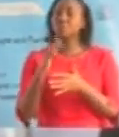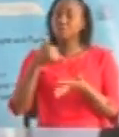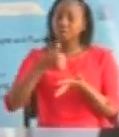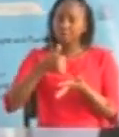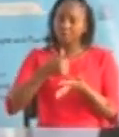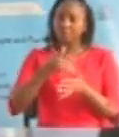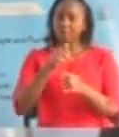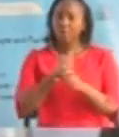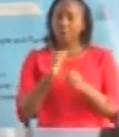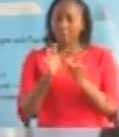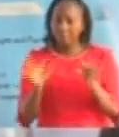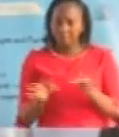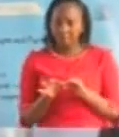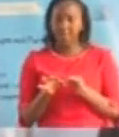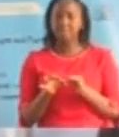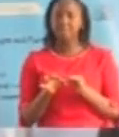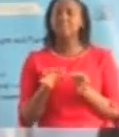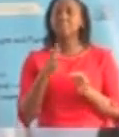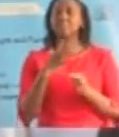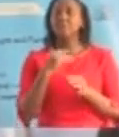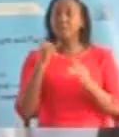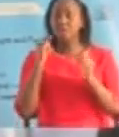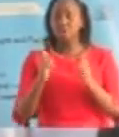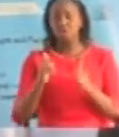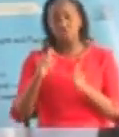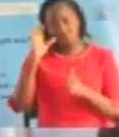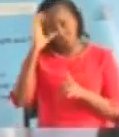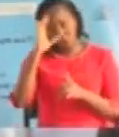and the new concept of working at home.